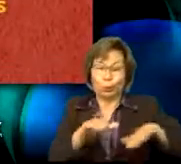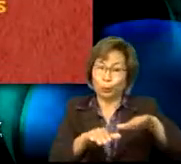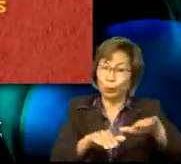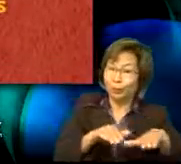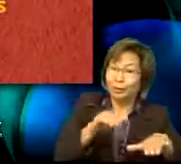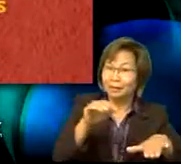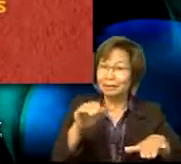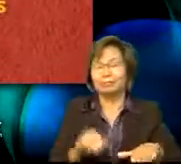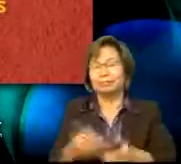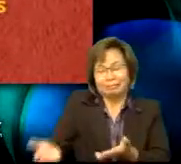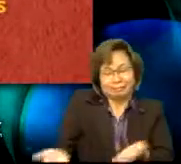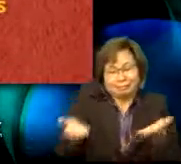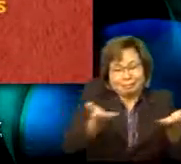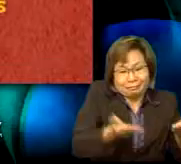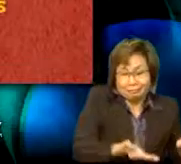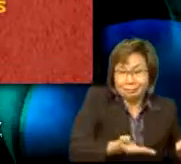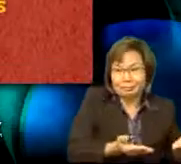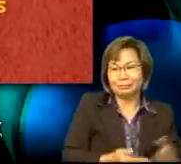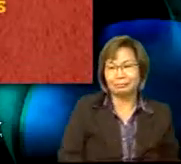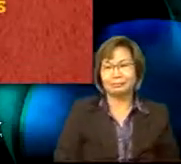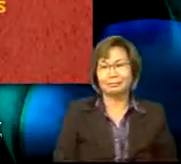Walk, carry,